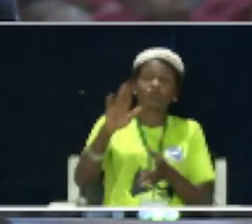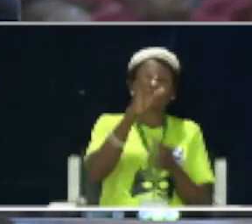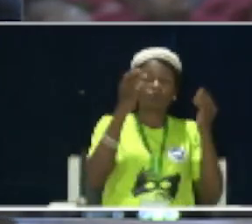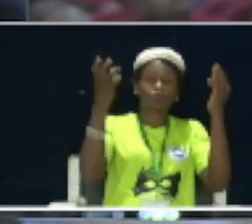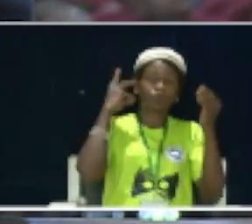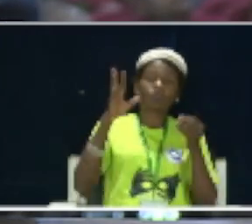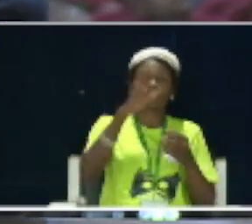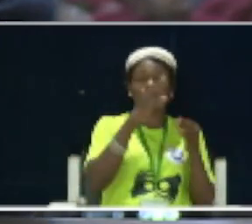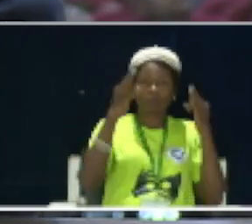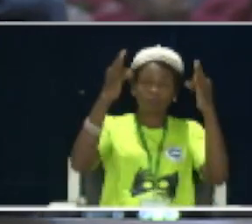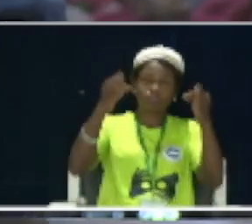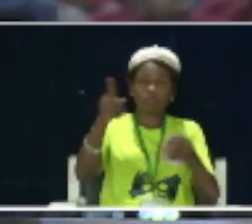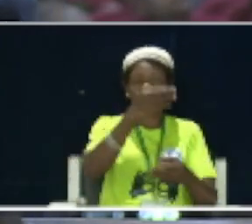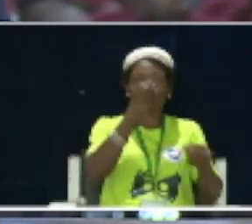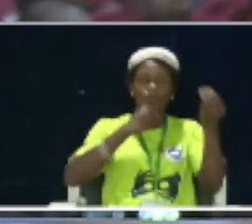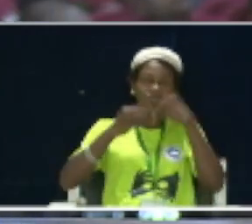ate in a moment.